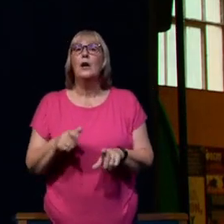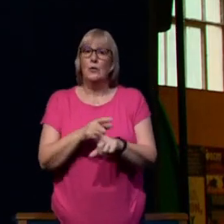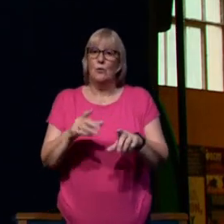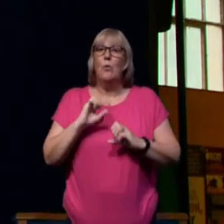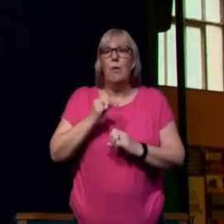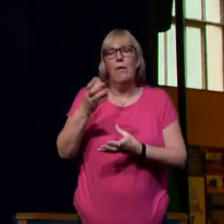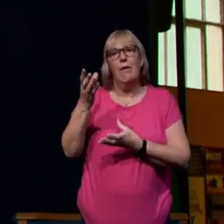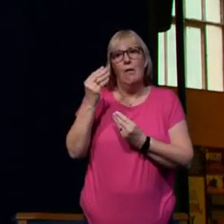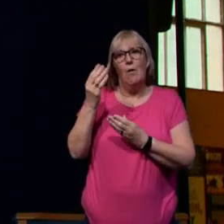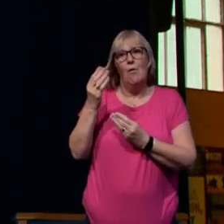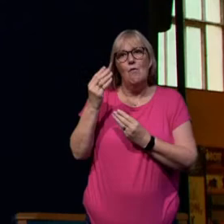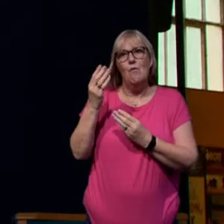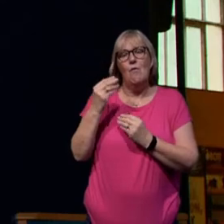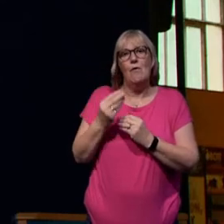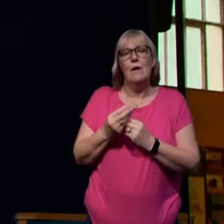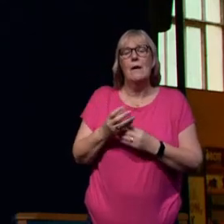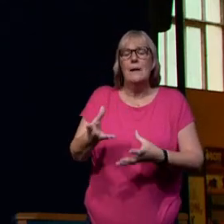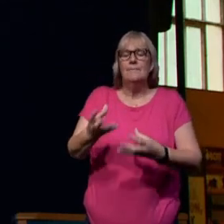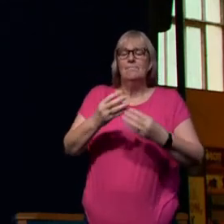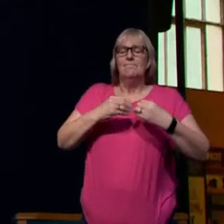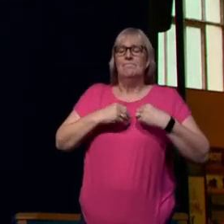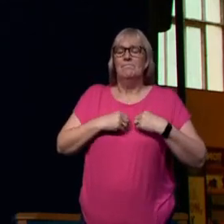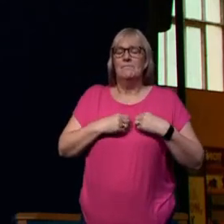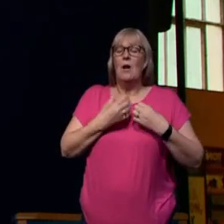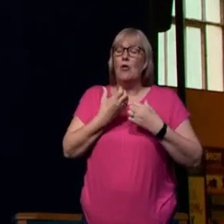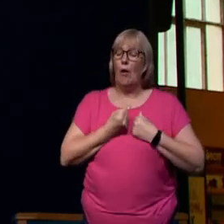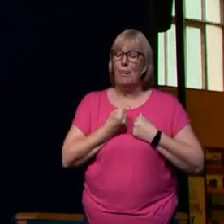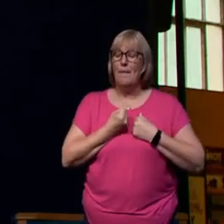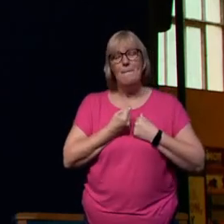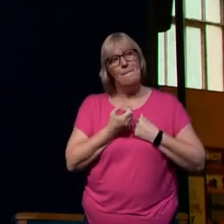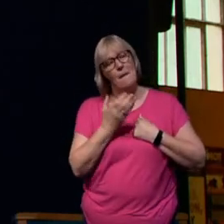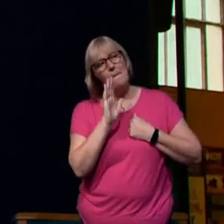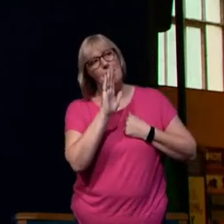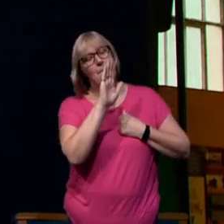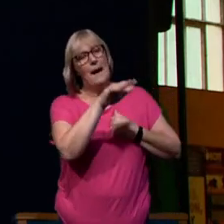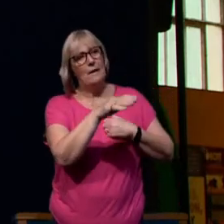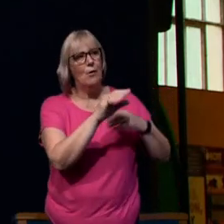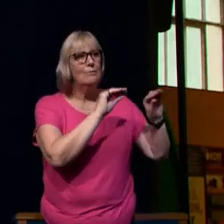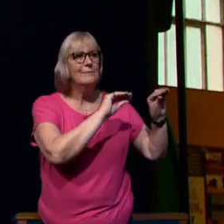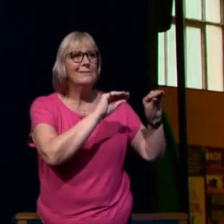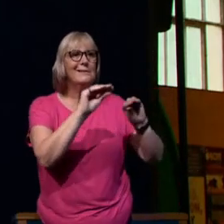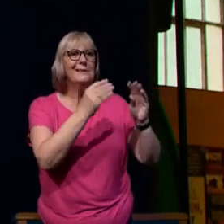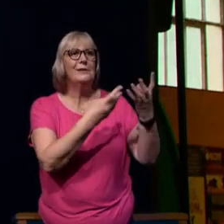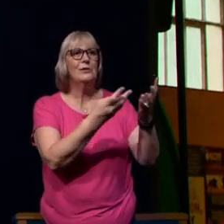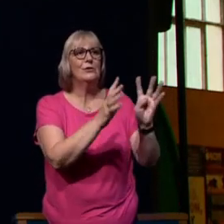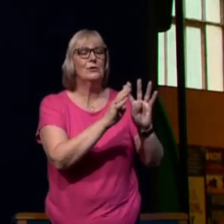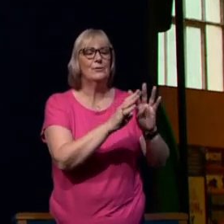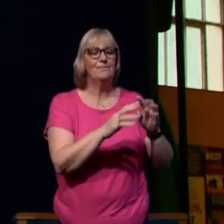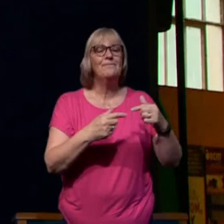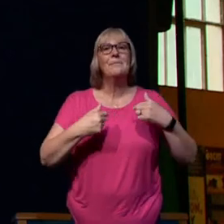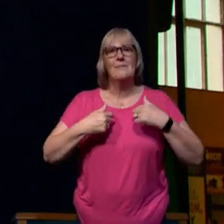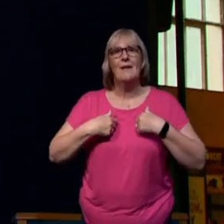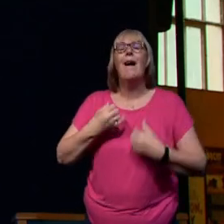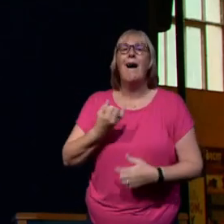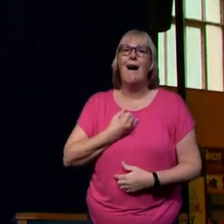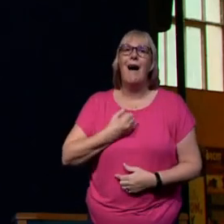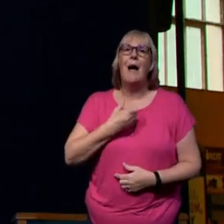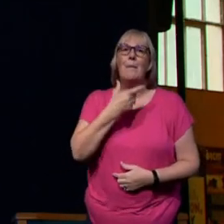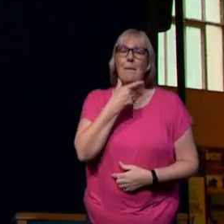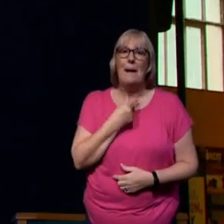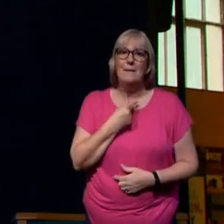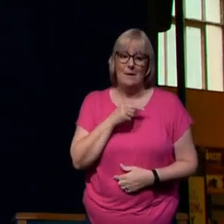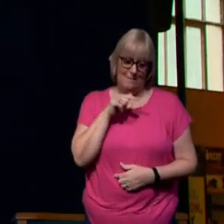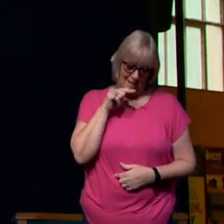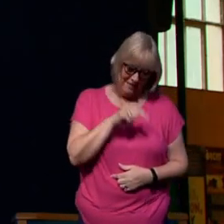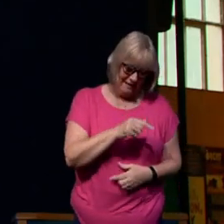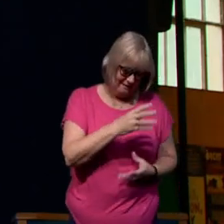I am praying you can take them to your heart and back to your churches. And all I can say is, brothers and sisters, I am a bad man, but I'd be a lot worse were it not for this